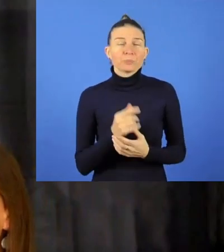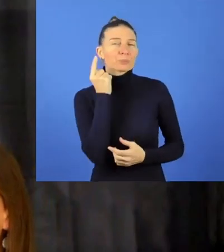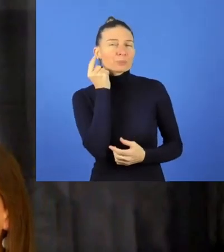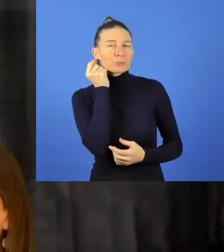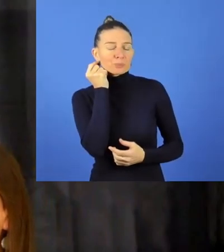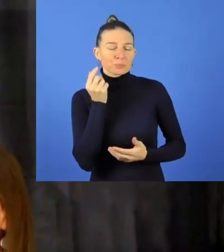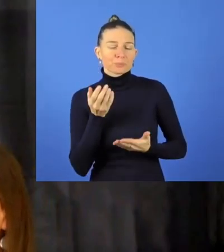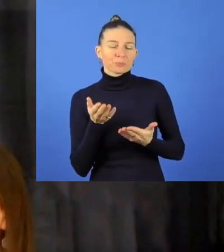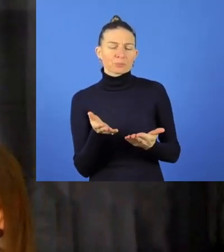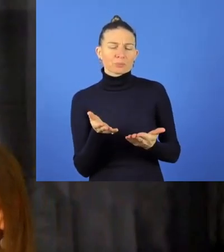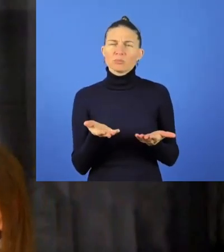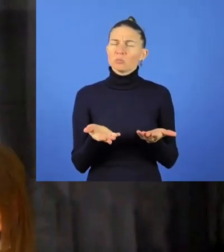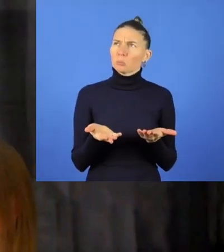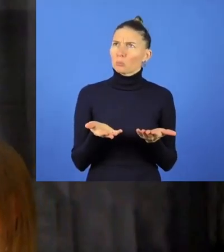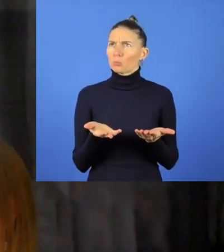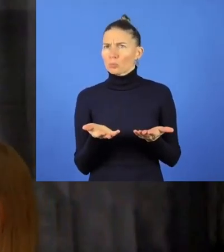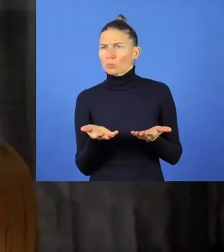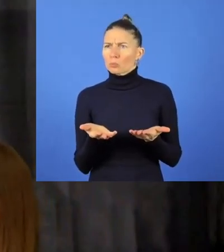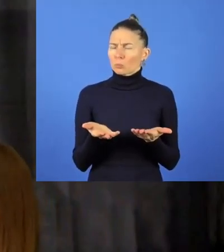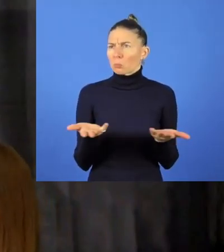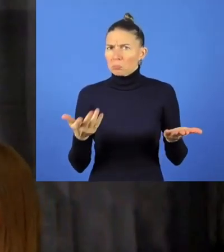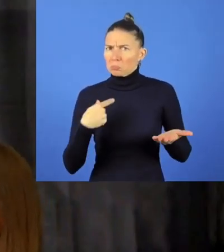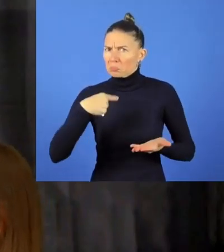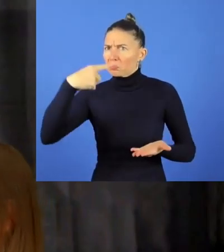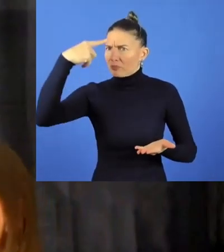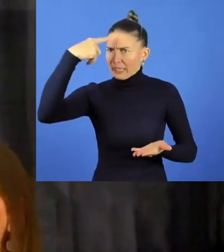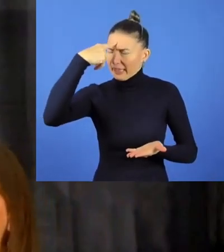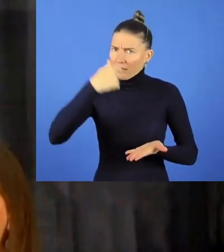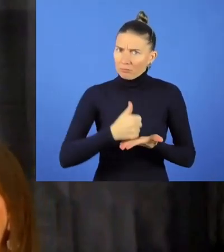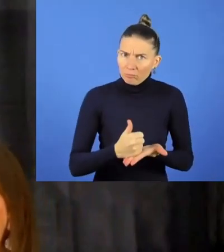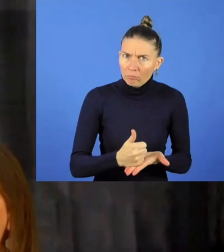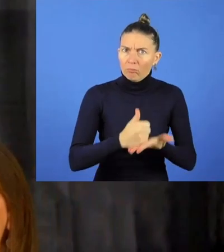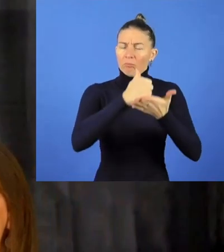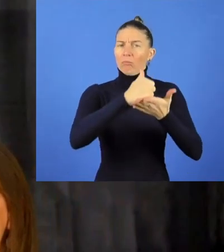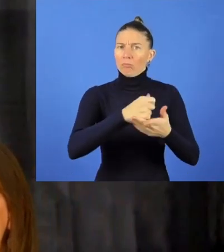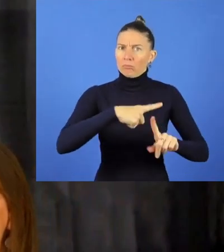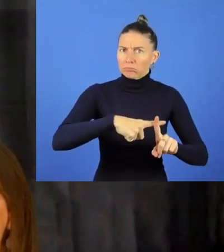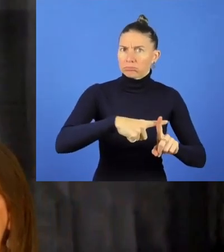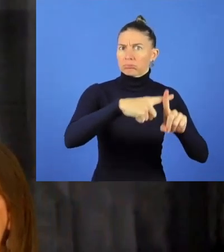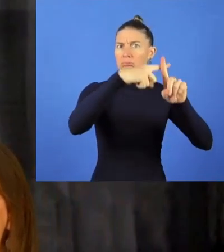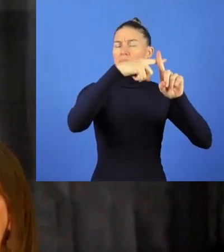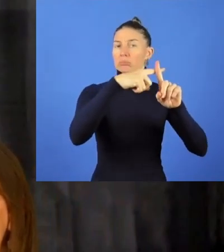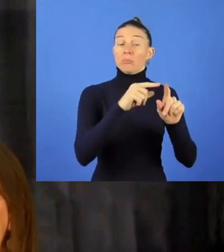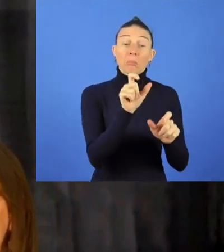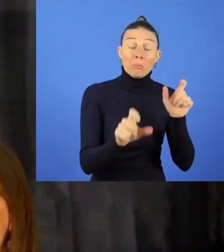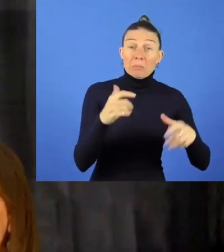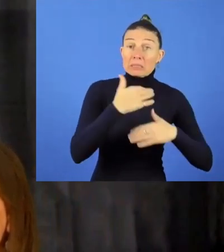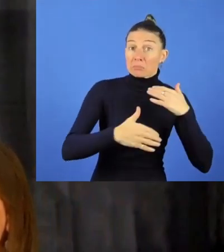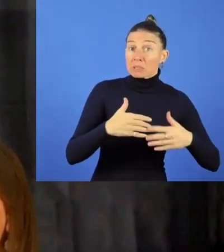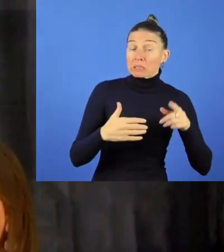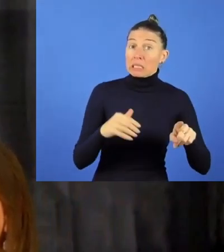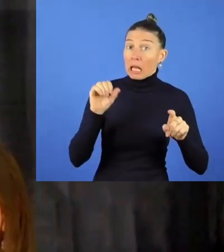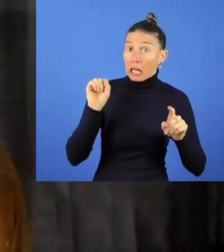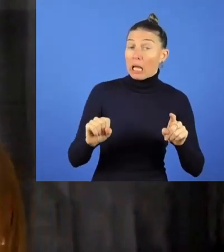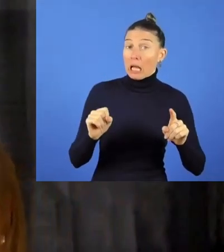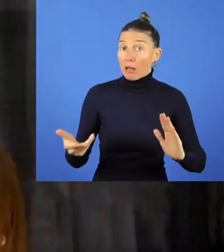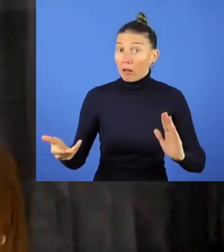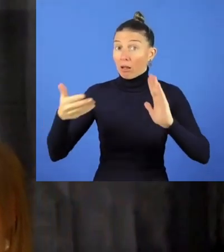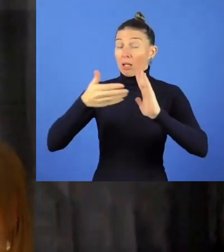it's more hardware technical stuff that could help people with disabilities, of course.